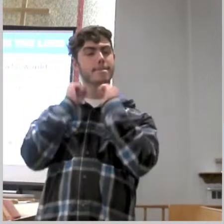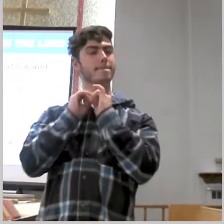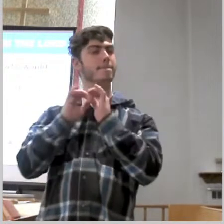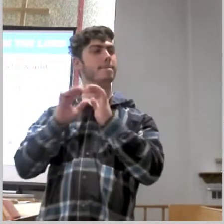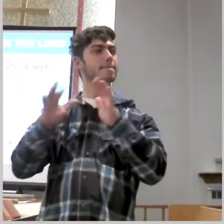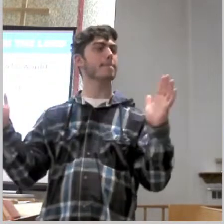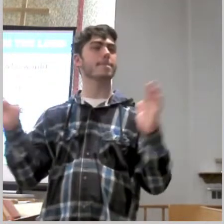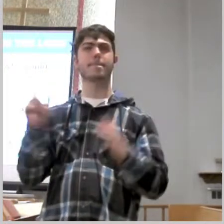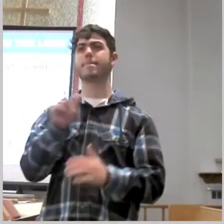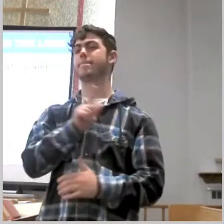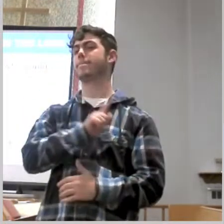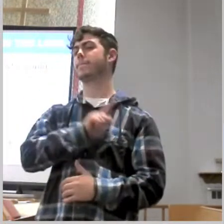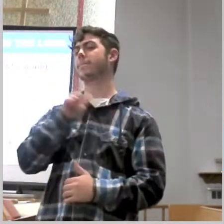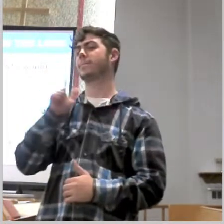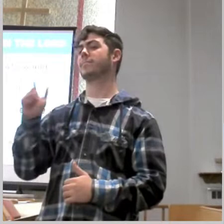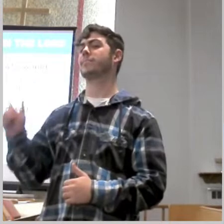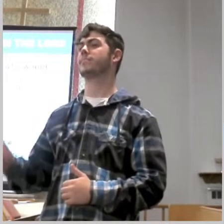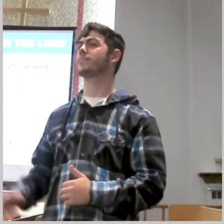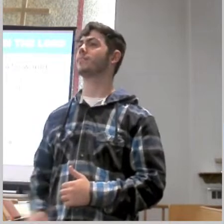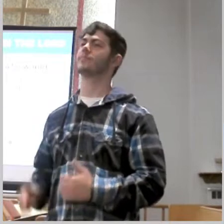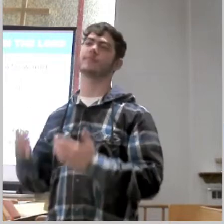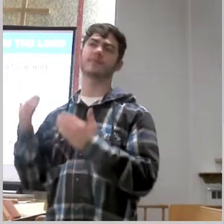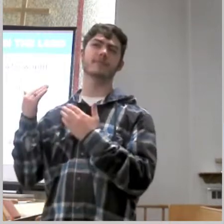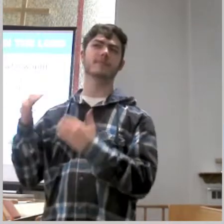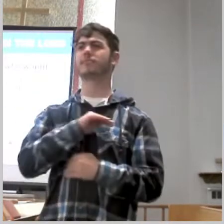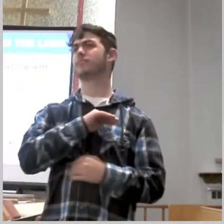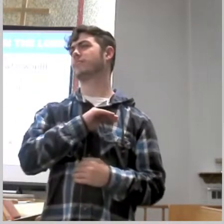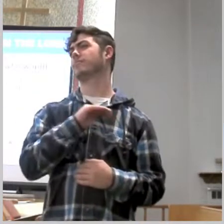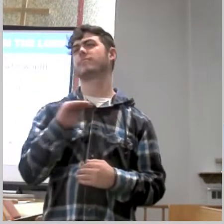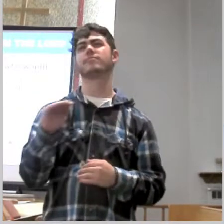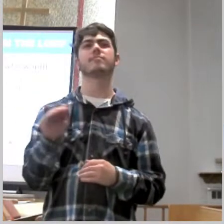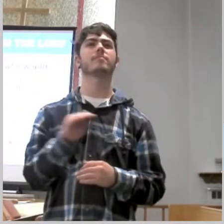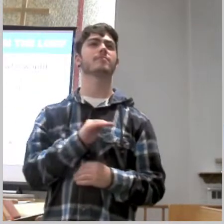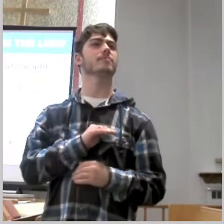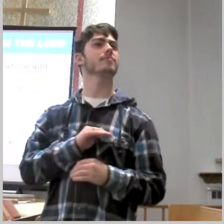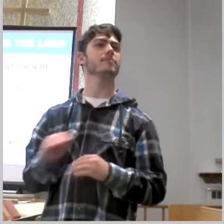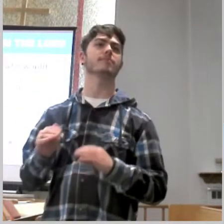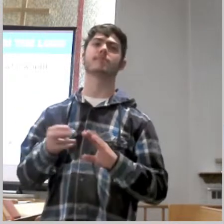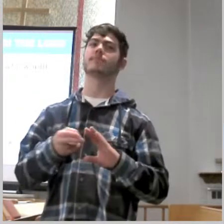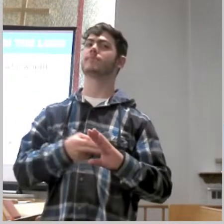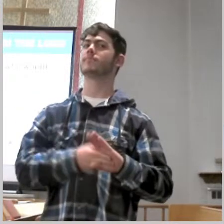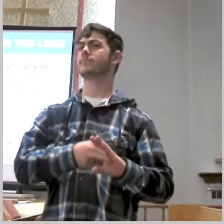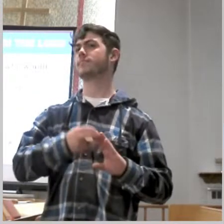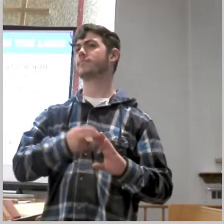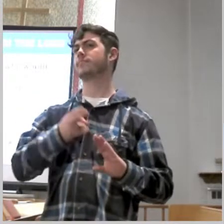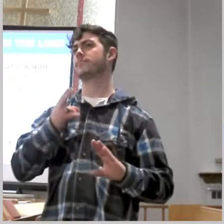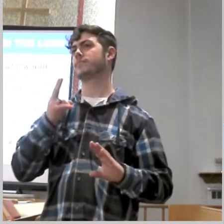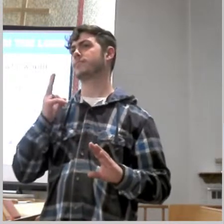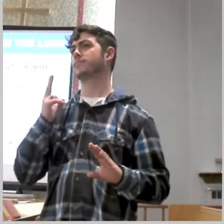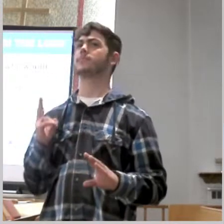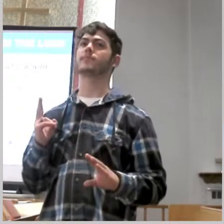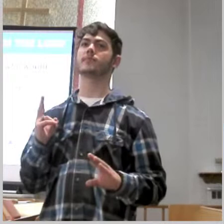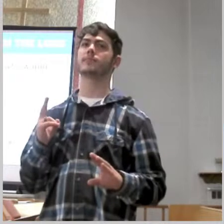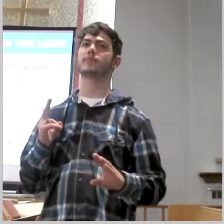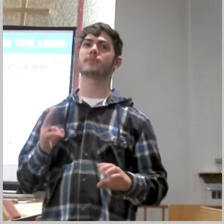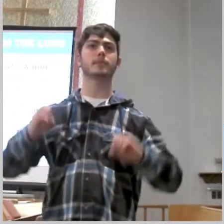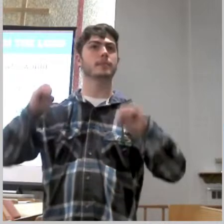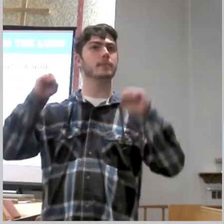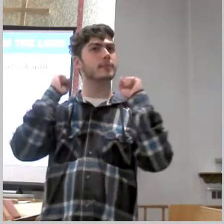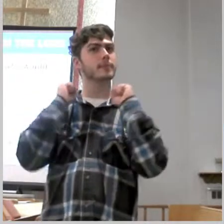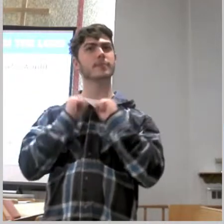Blessed be the Lord who would not give us